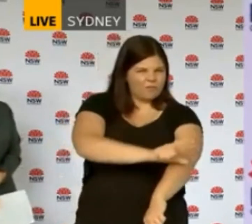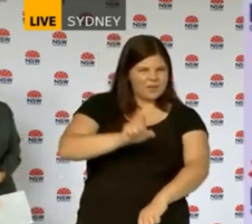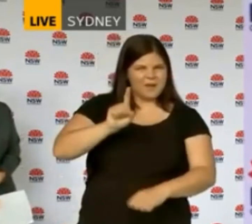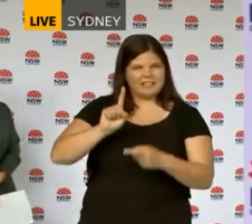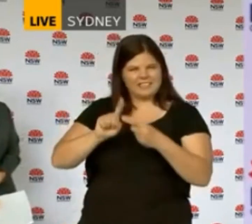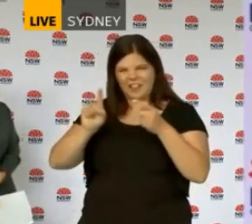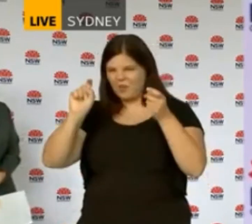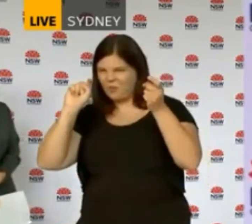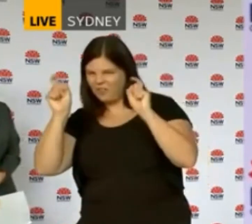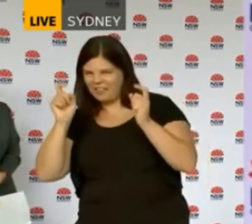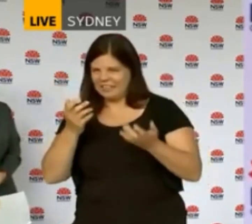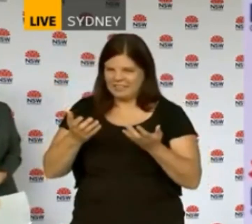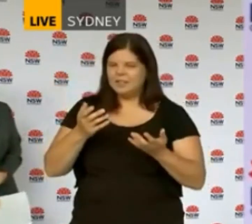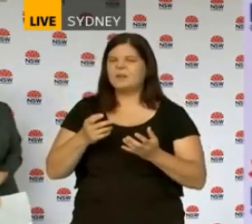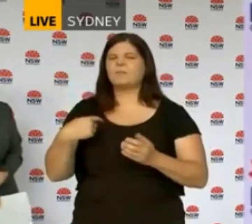reservations,